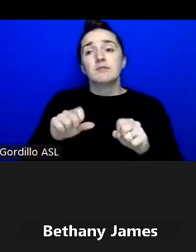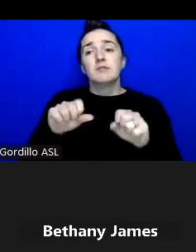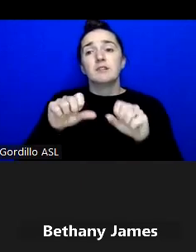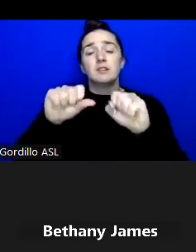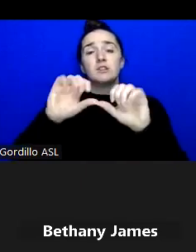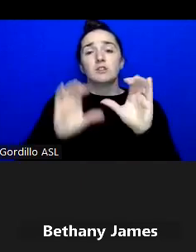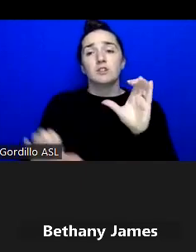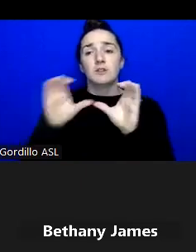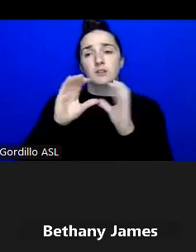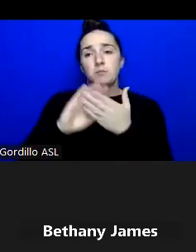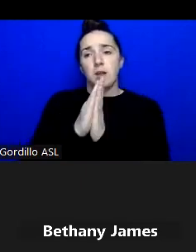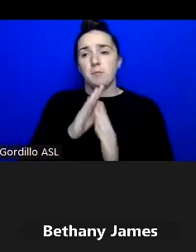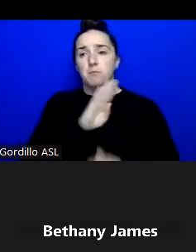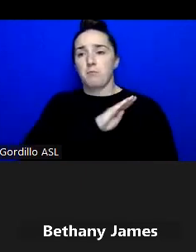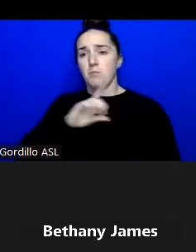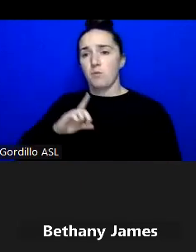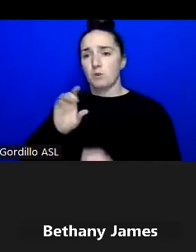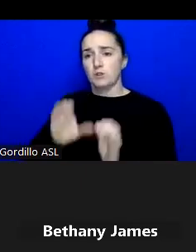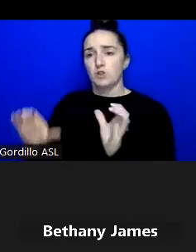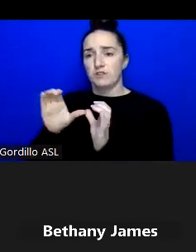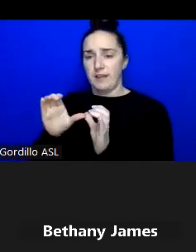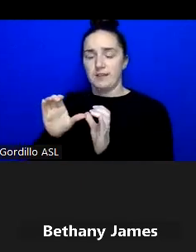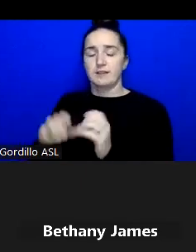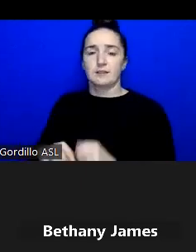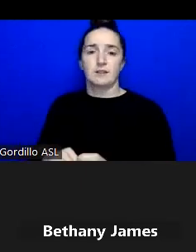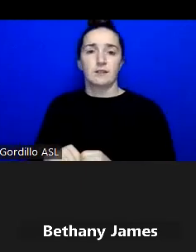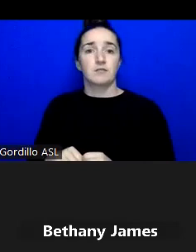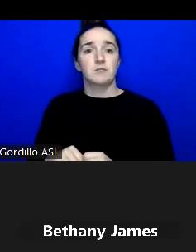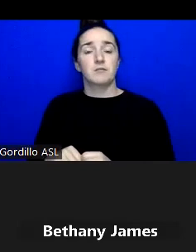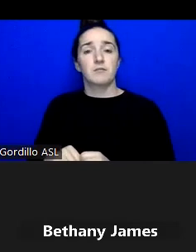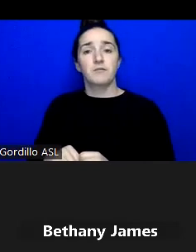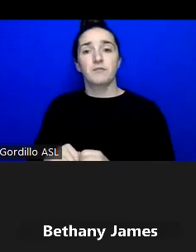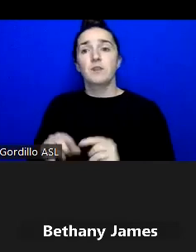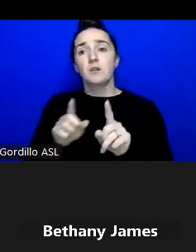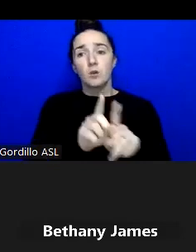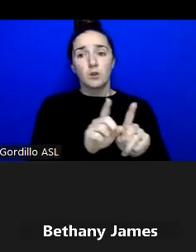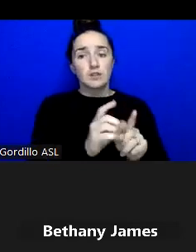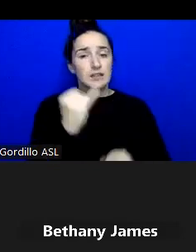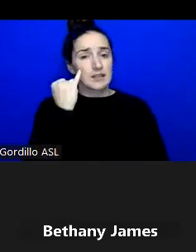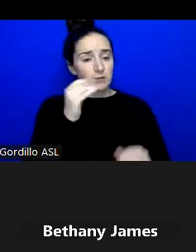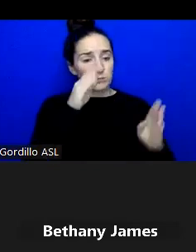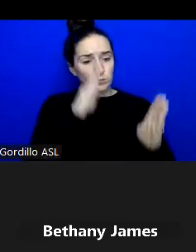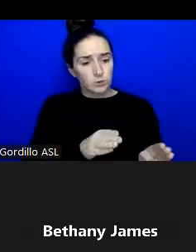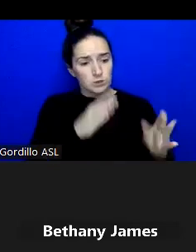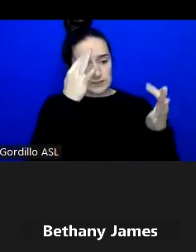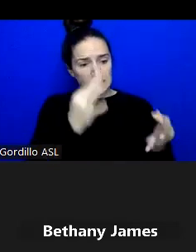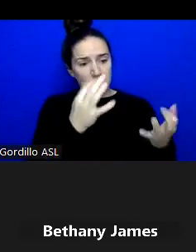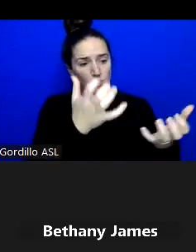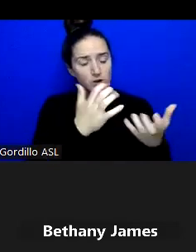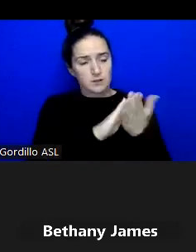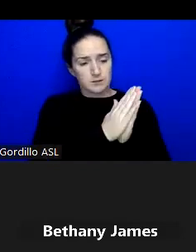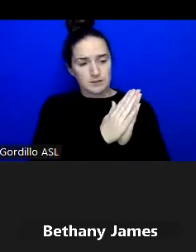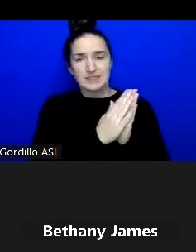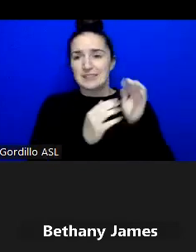also obtain. In contrast, if somebody decides that they want to be a hearing instrument specialist, again, there's a lot of variety